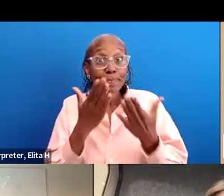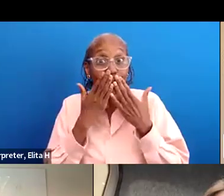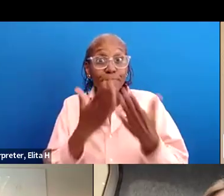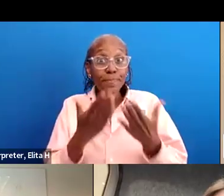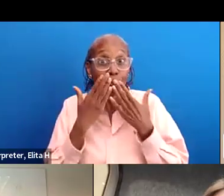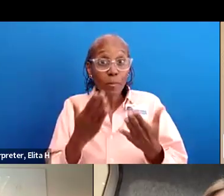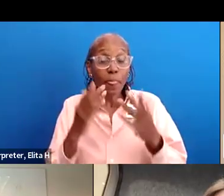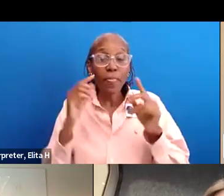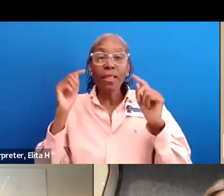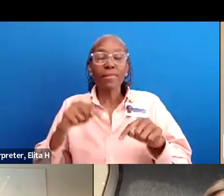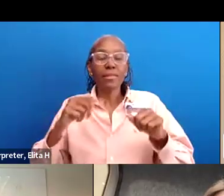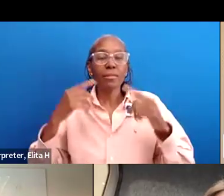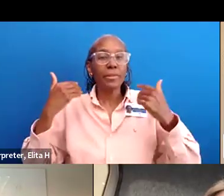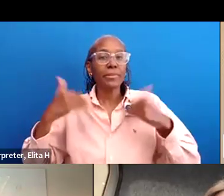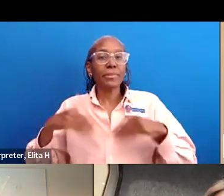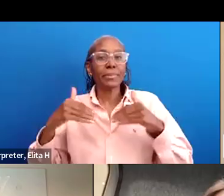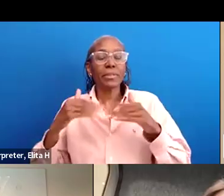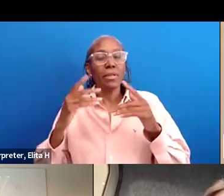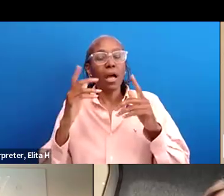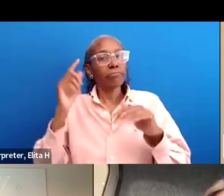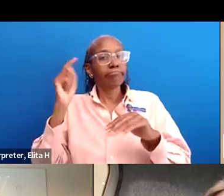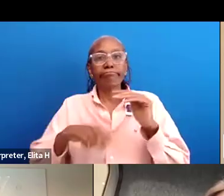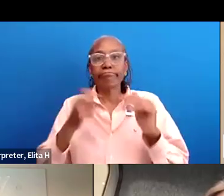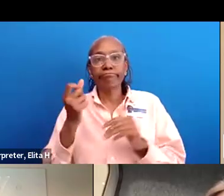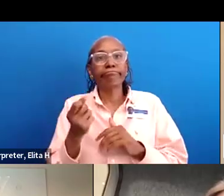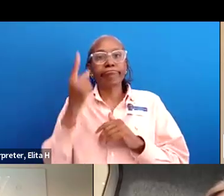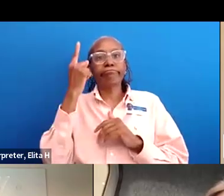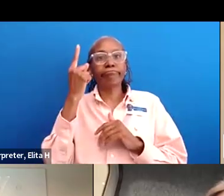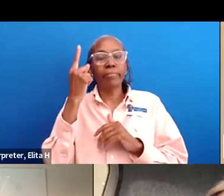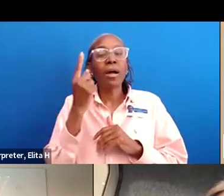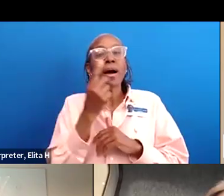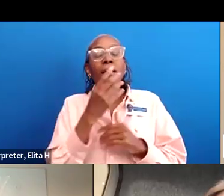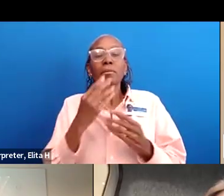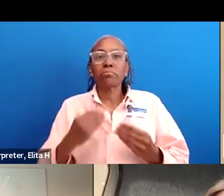you, thank you. This has been a most enlightening and really